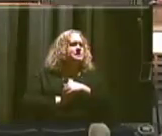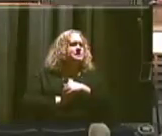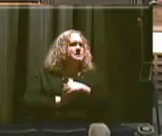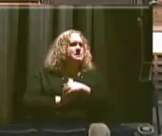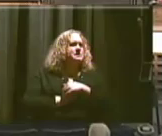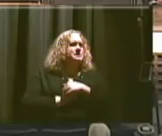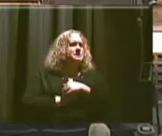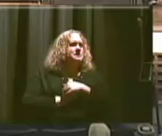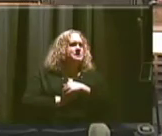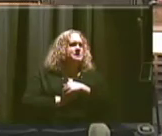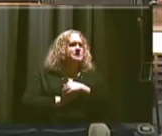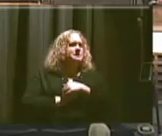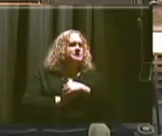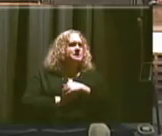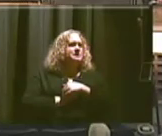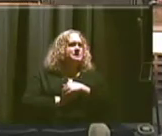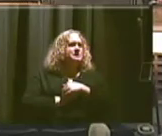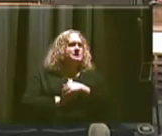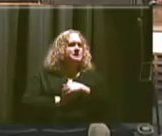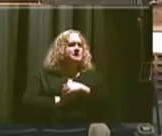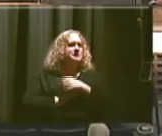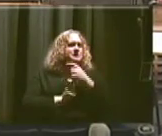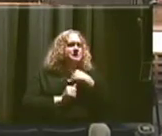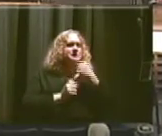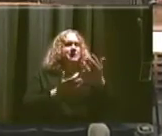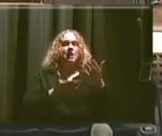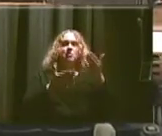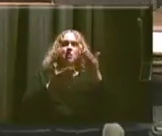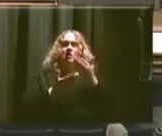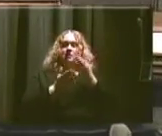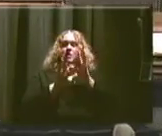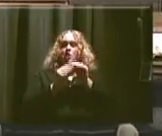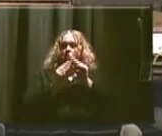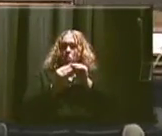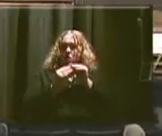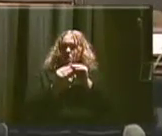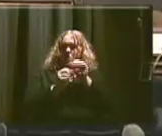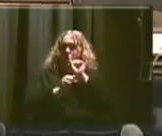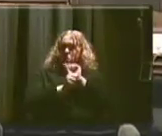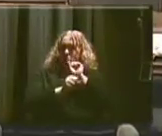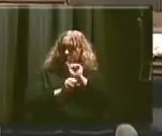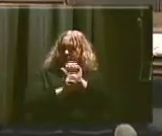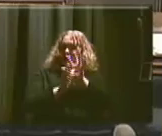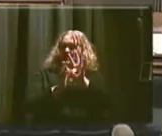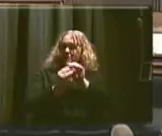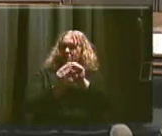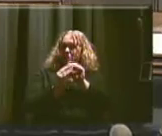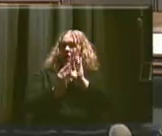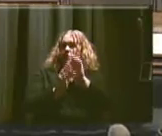I brought this up in the work session, and I'm going to just bring it up again.